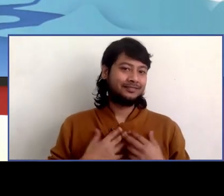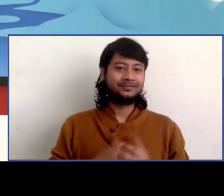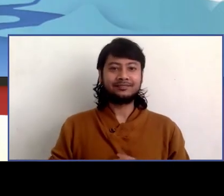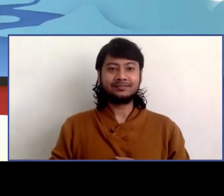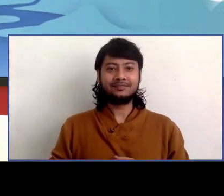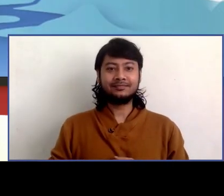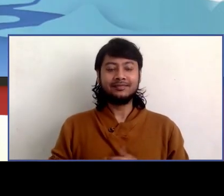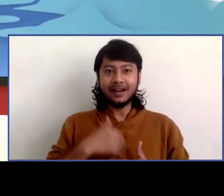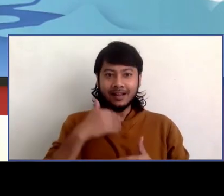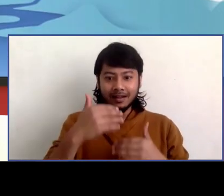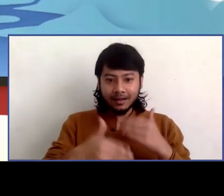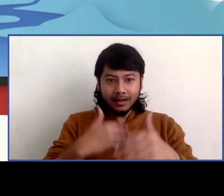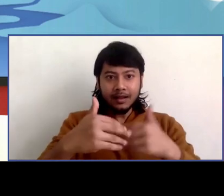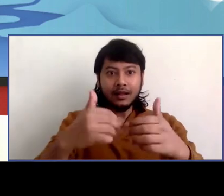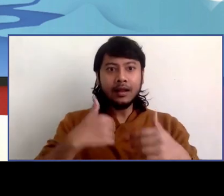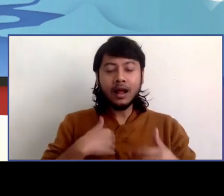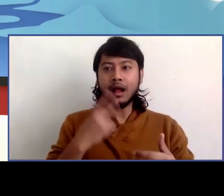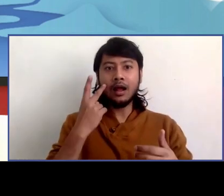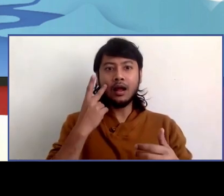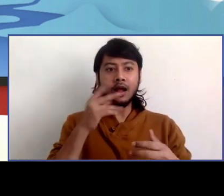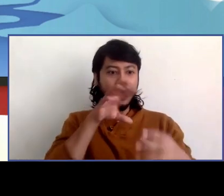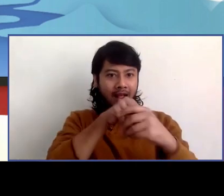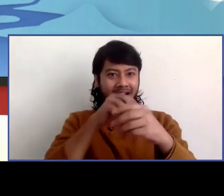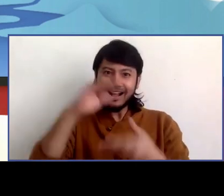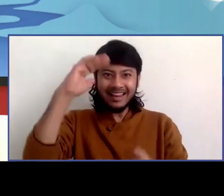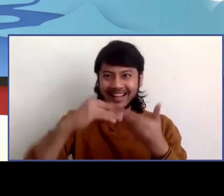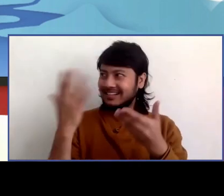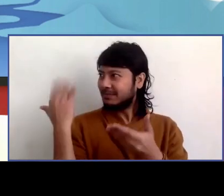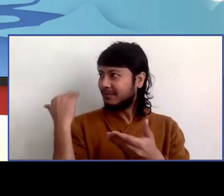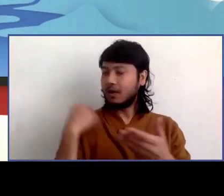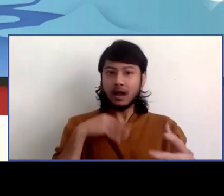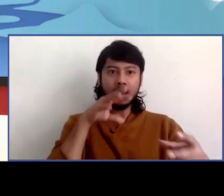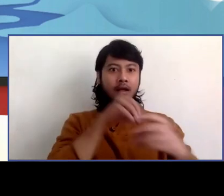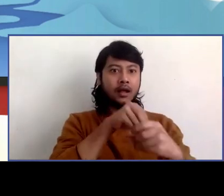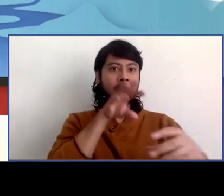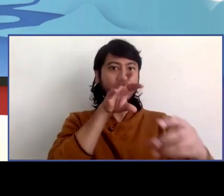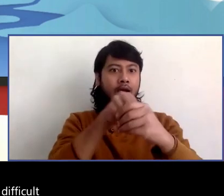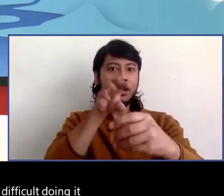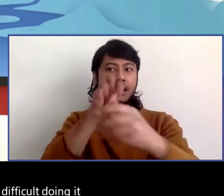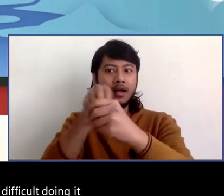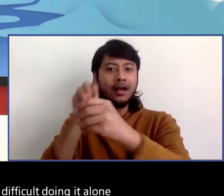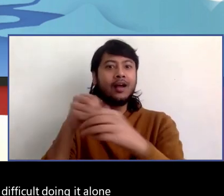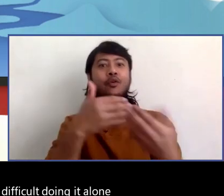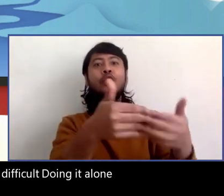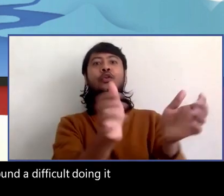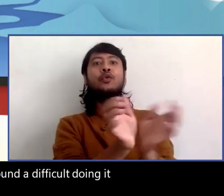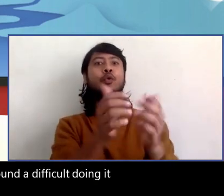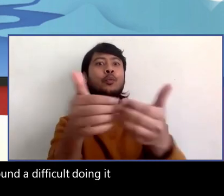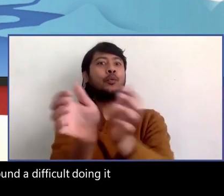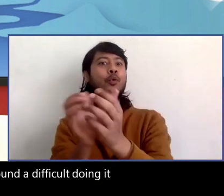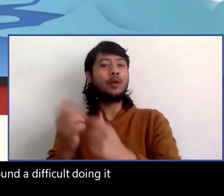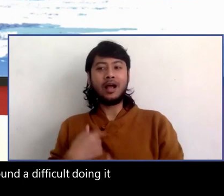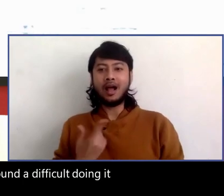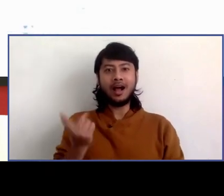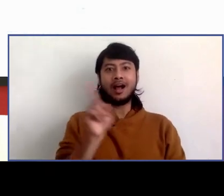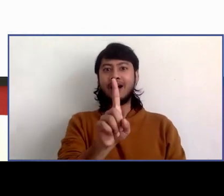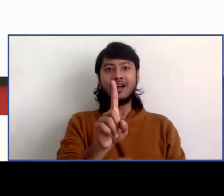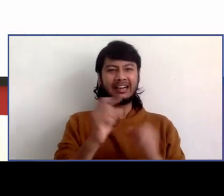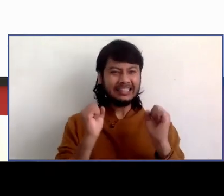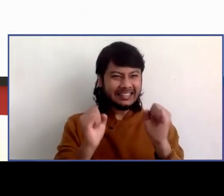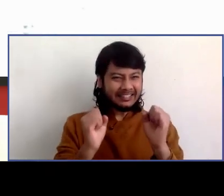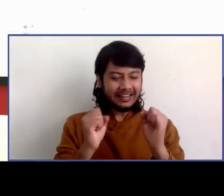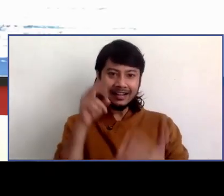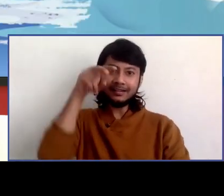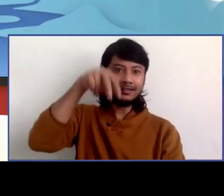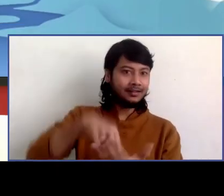many, many activities, which I found difficult doing it alone, but in a group, it looked very different and